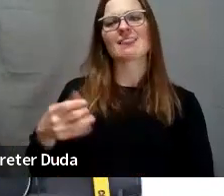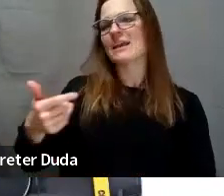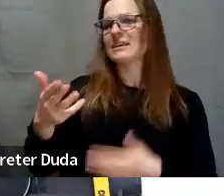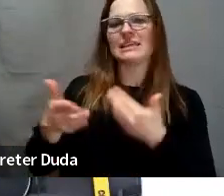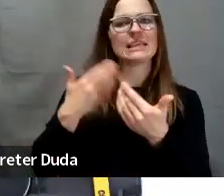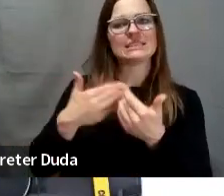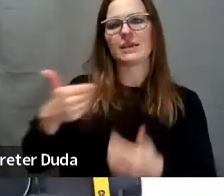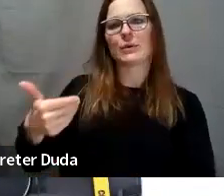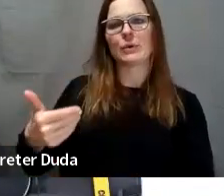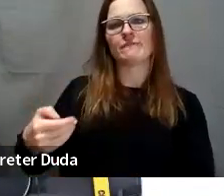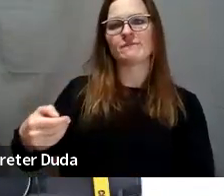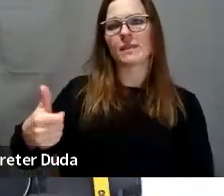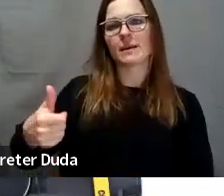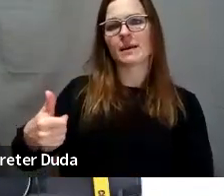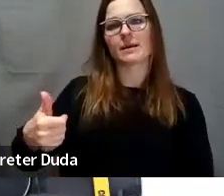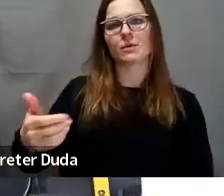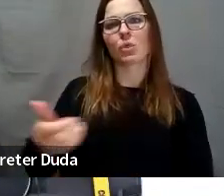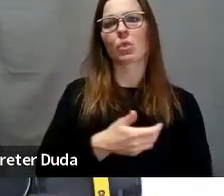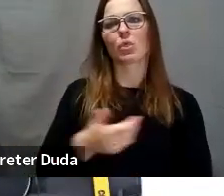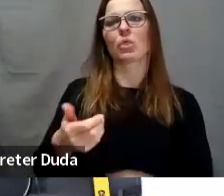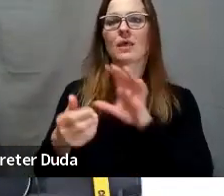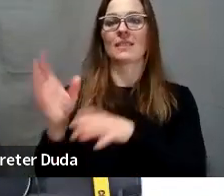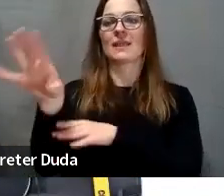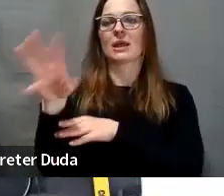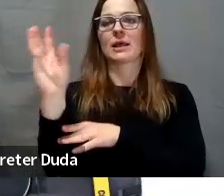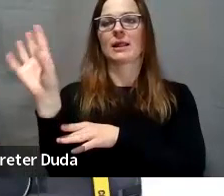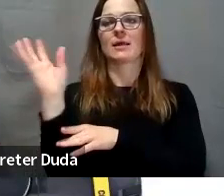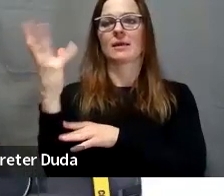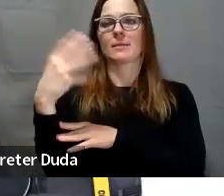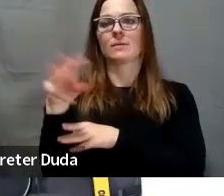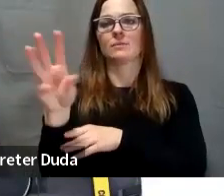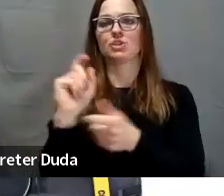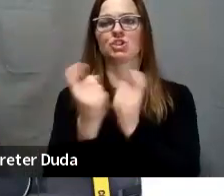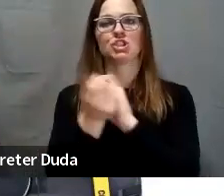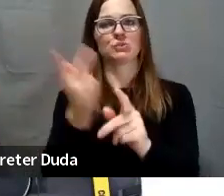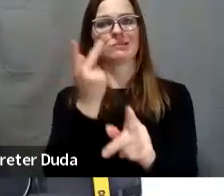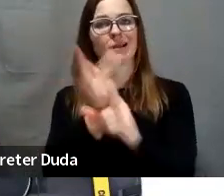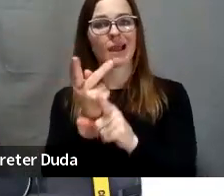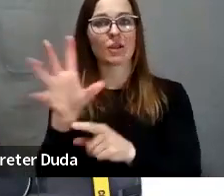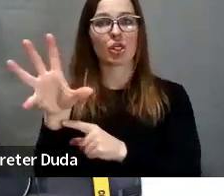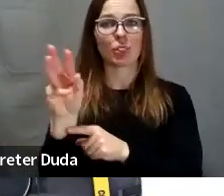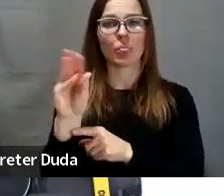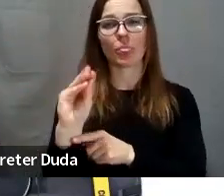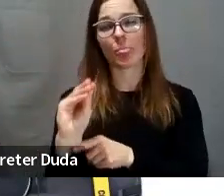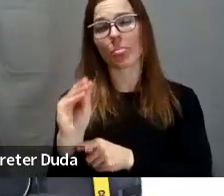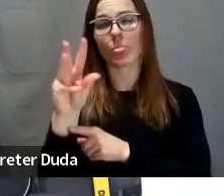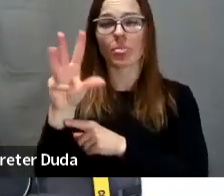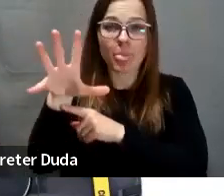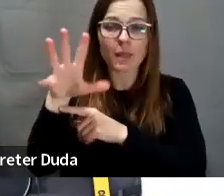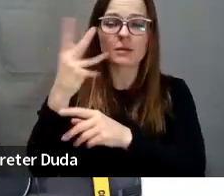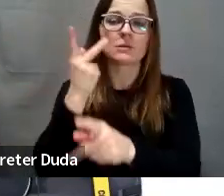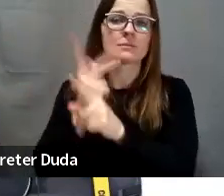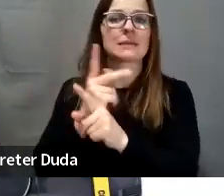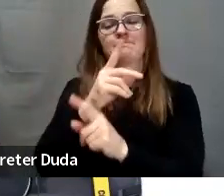and you can change the direction of the head. You can change the type of spray. So I personally find that one really